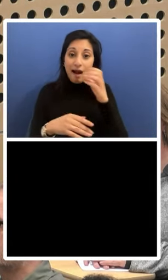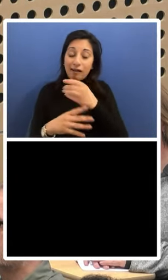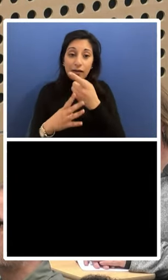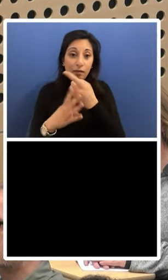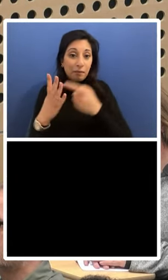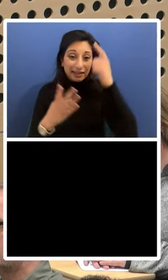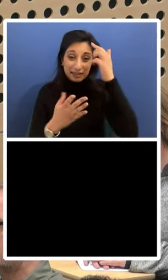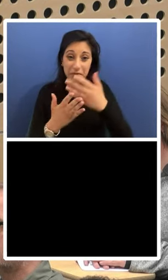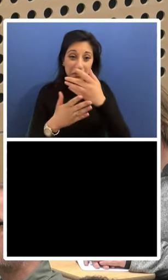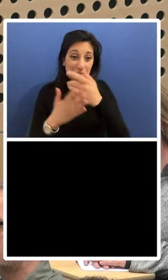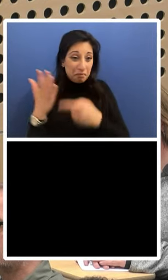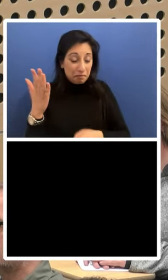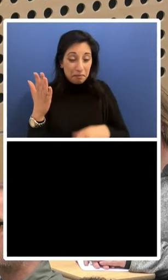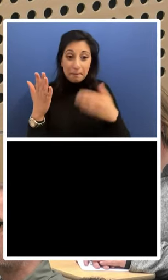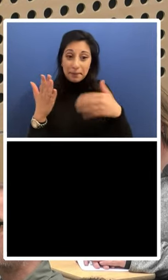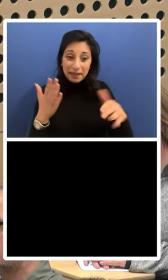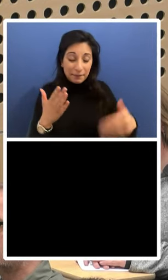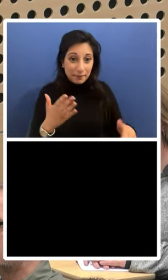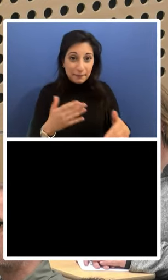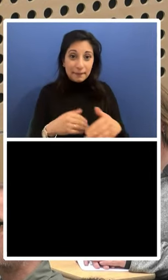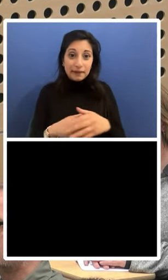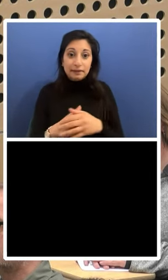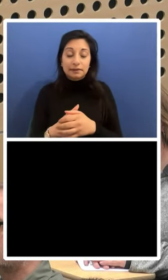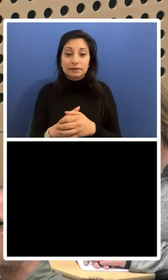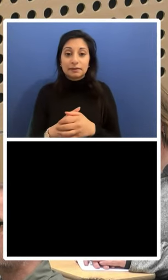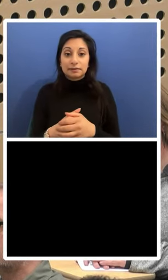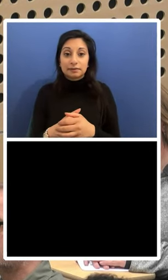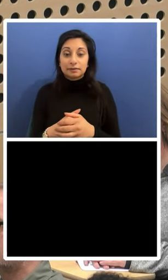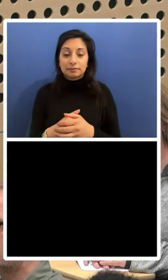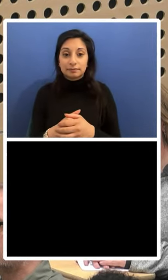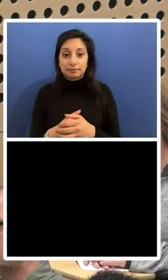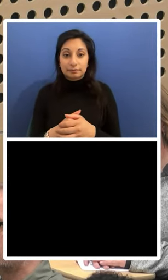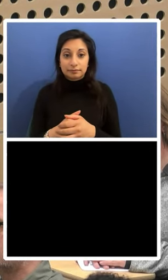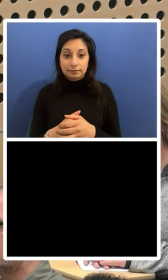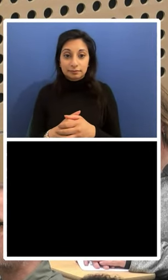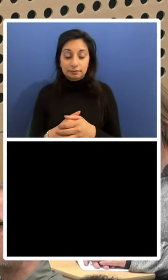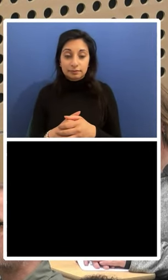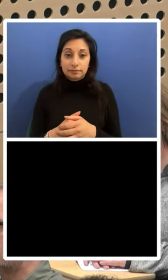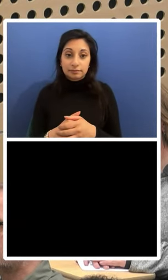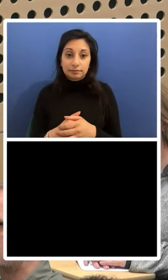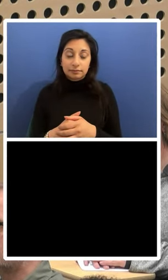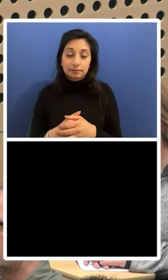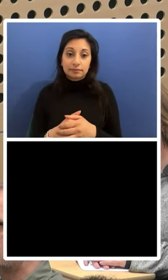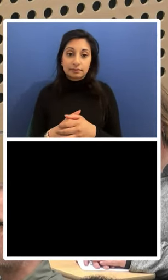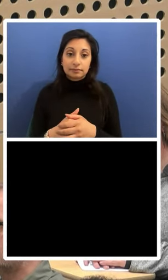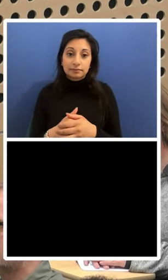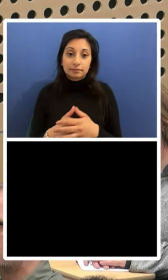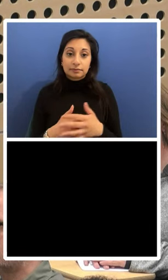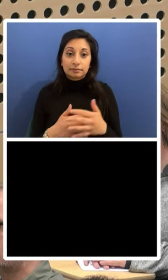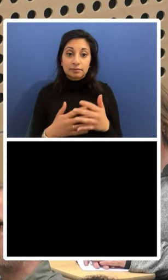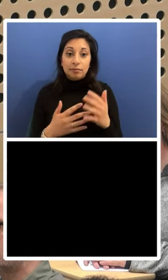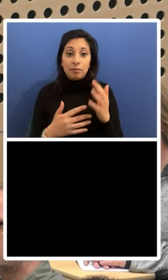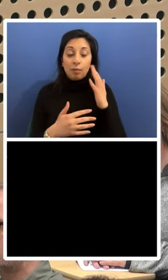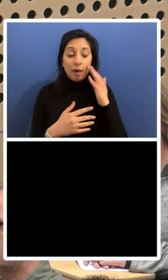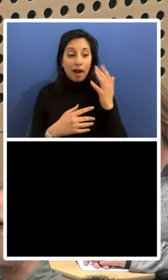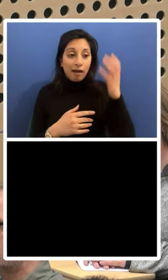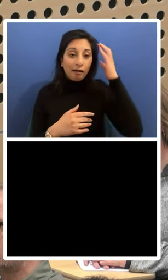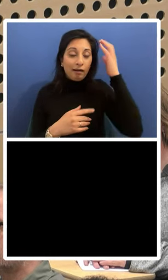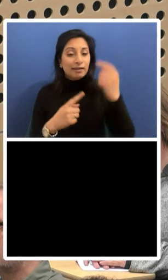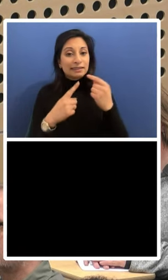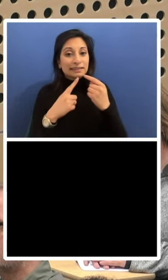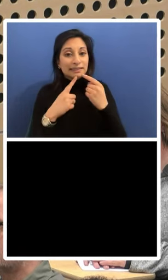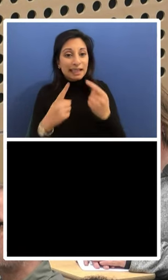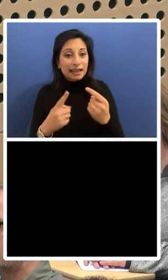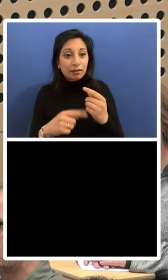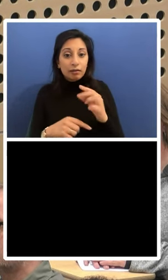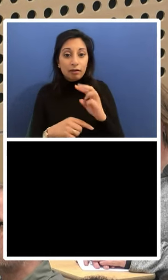in 2006, which led to the Pubs Code coming into place in 2016. When that was announced in government, 360 million